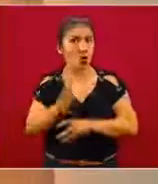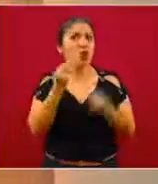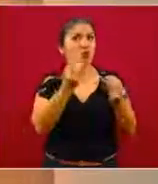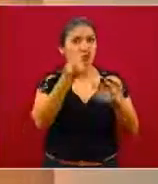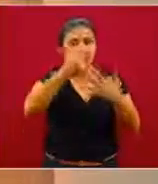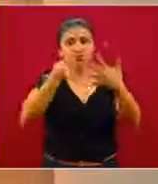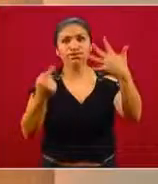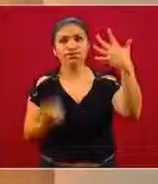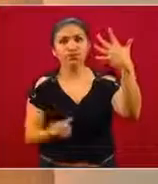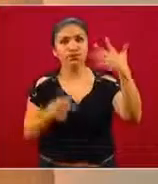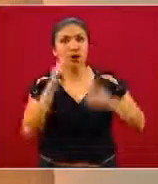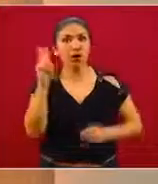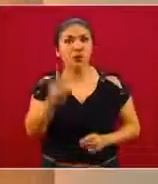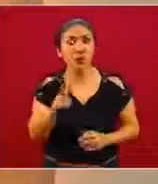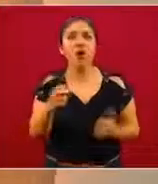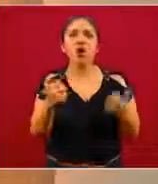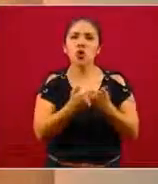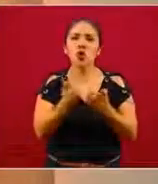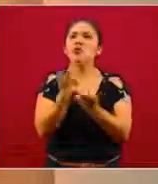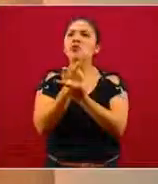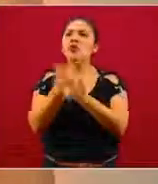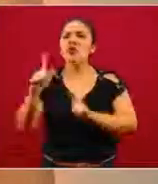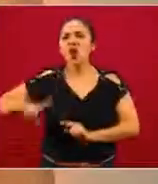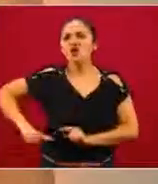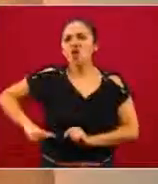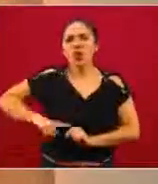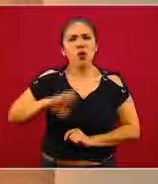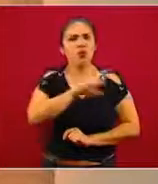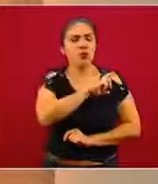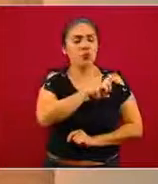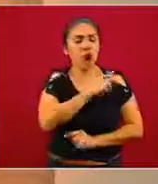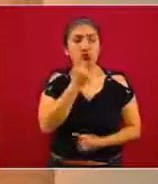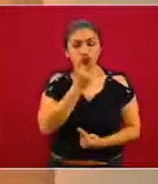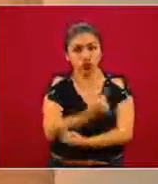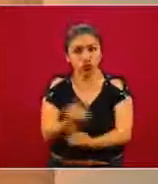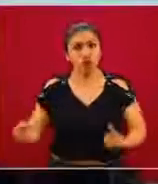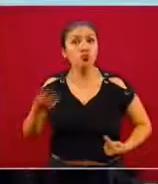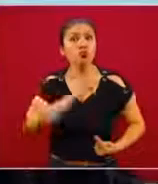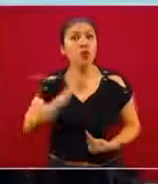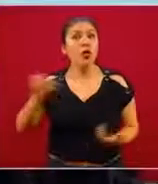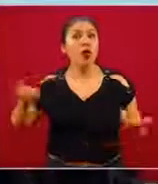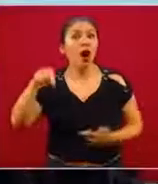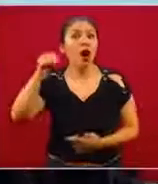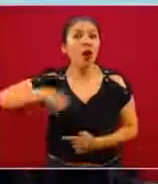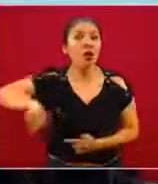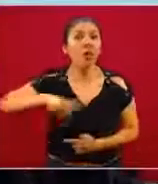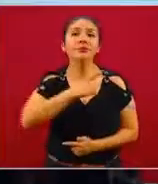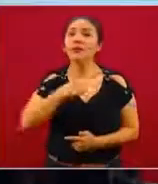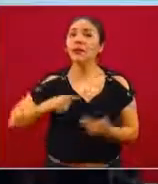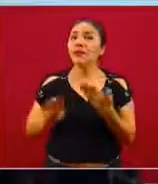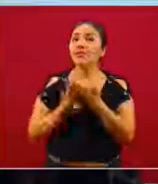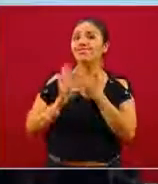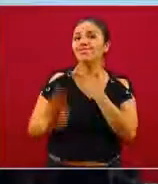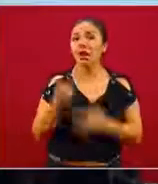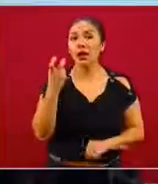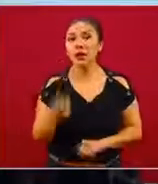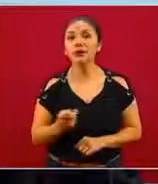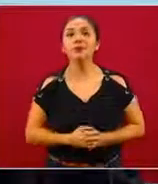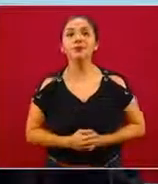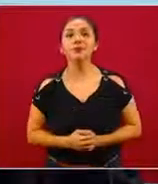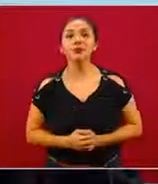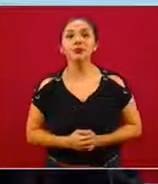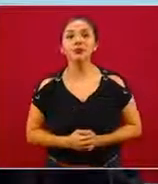we've seen, both in public and private life? It's going to be children. So we want to avoid that.